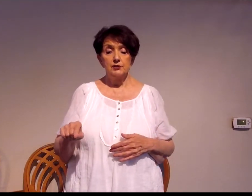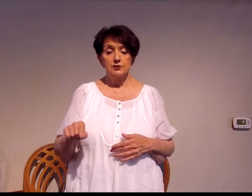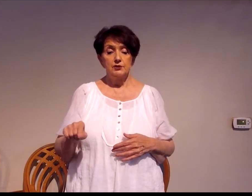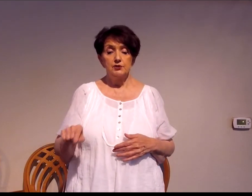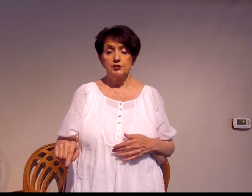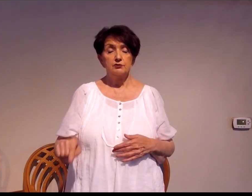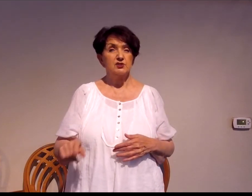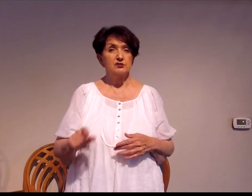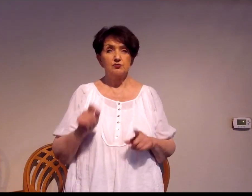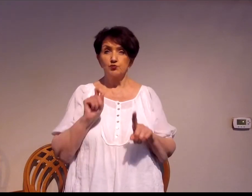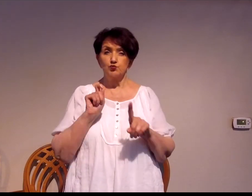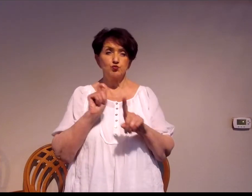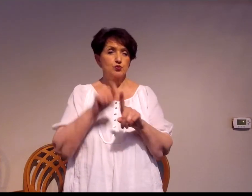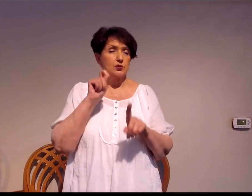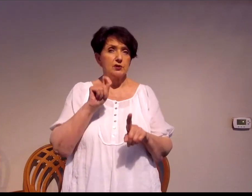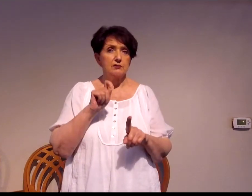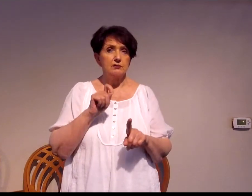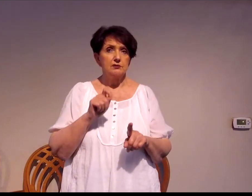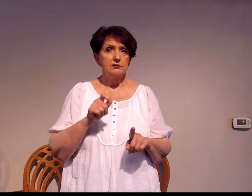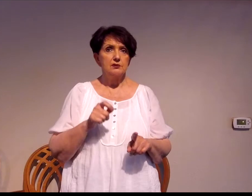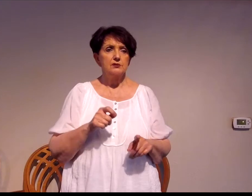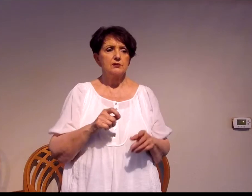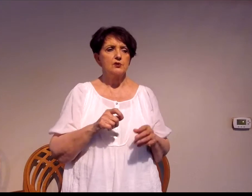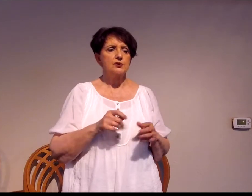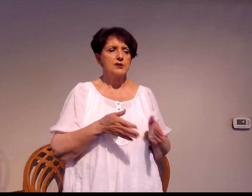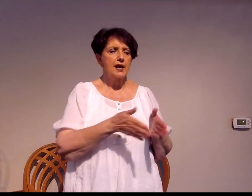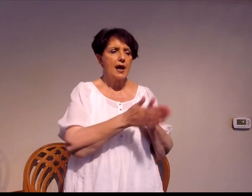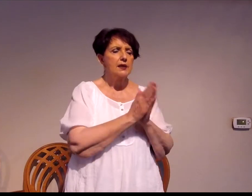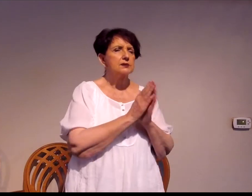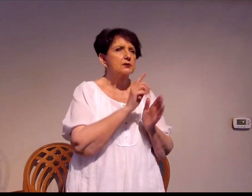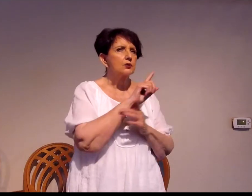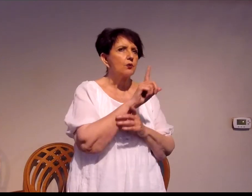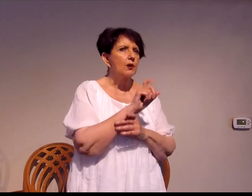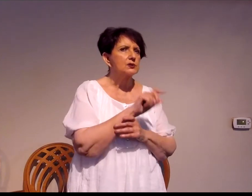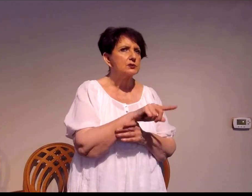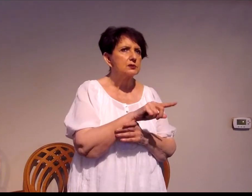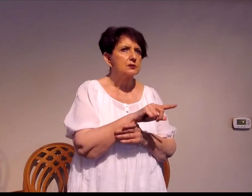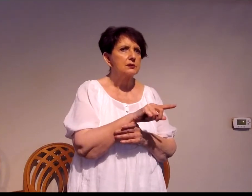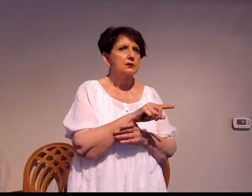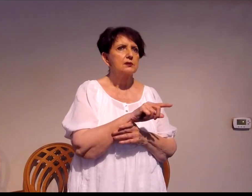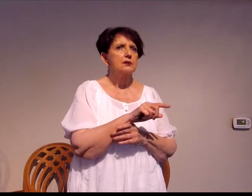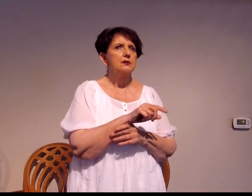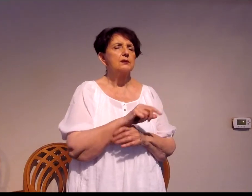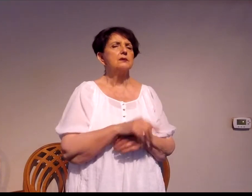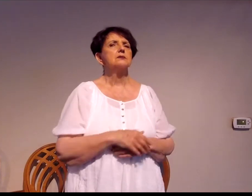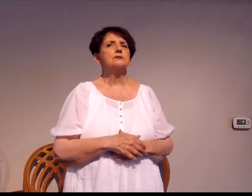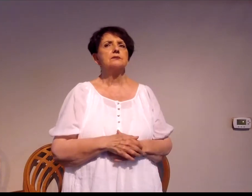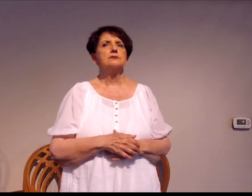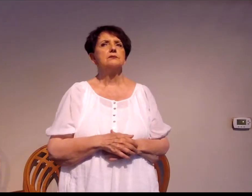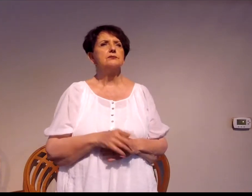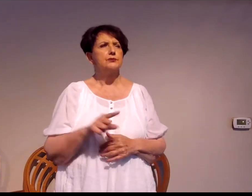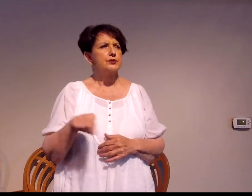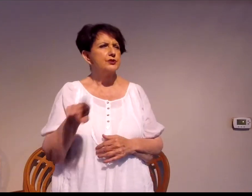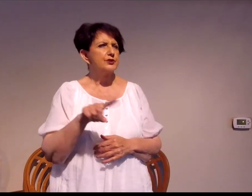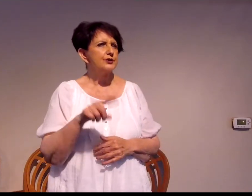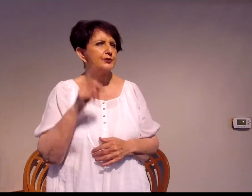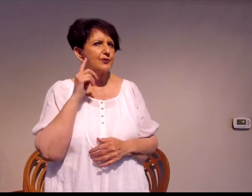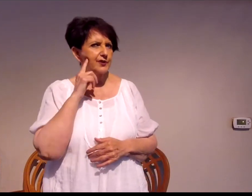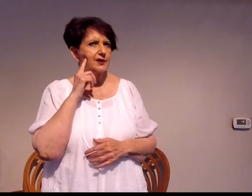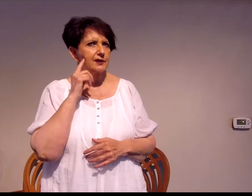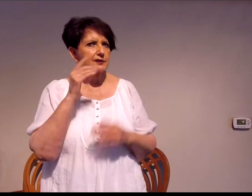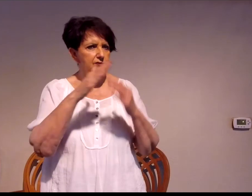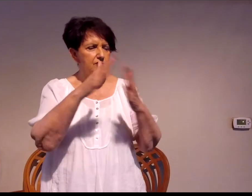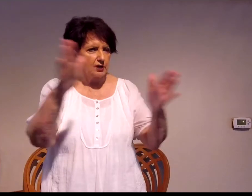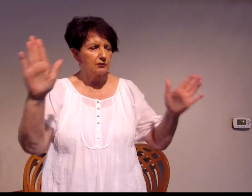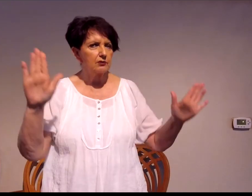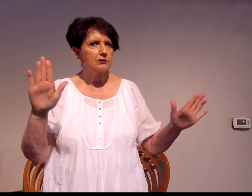triggered. And so she started to ask a question of about 200 people. And she asked the question, do you think that in general, people are